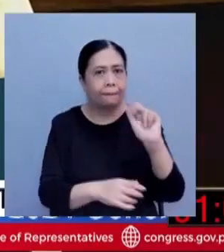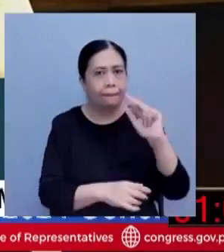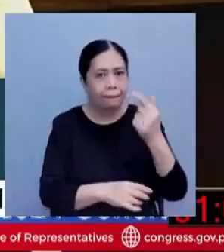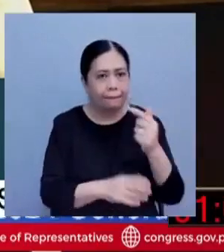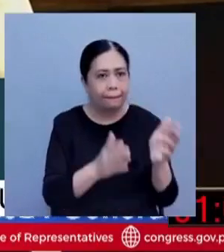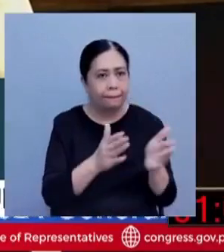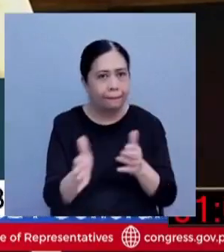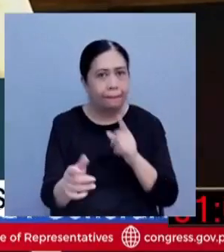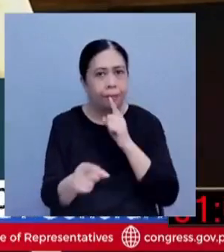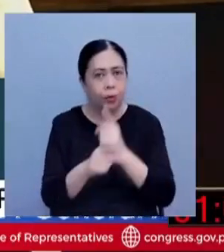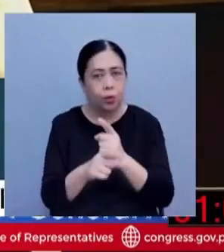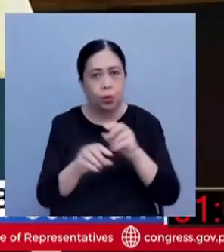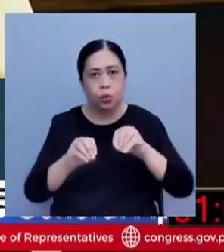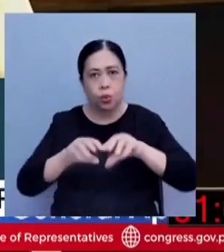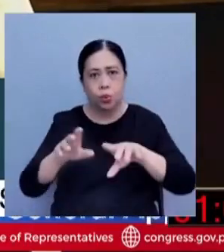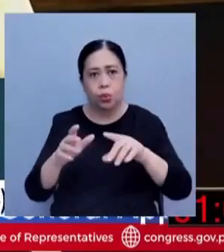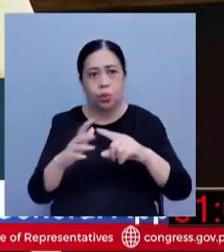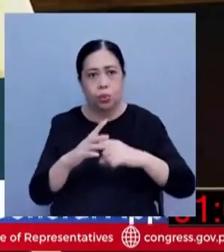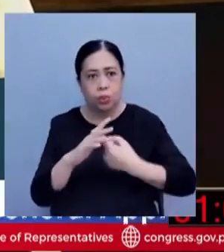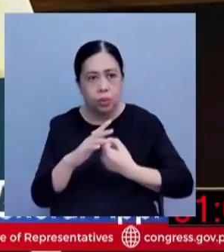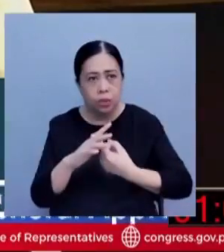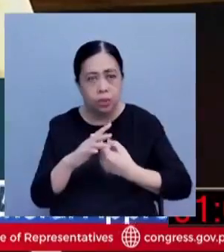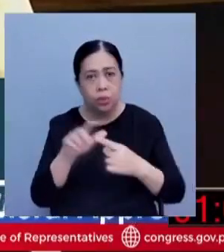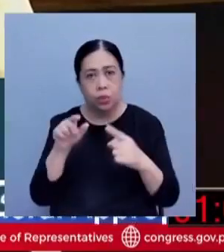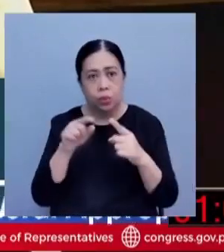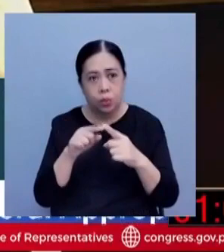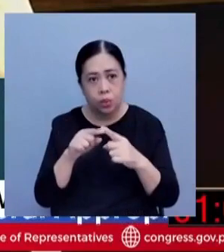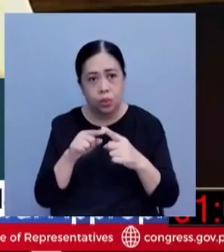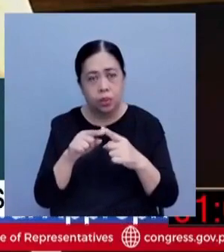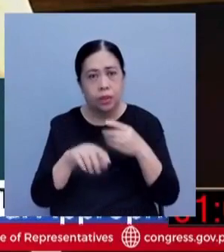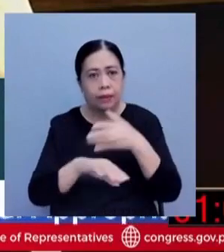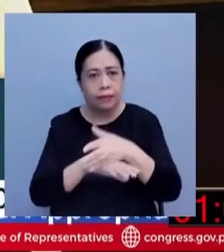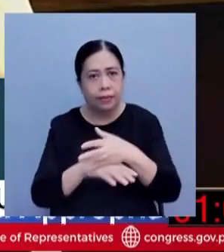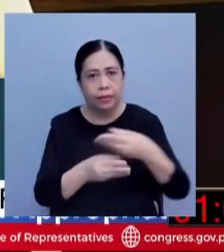the actual implementation was only after